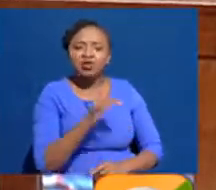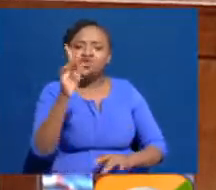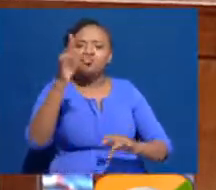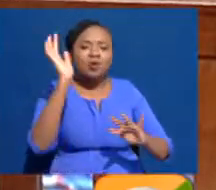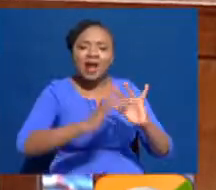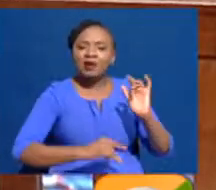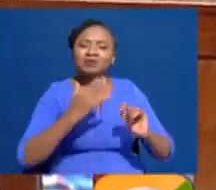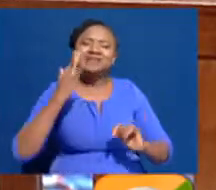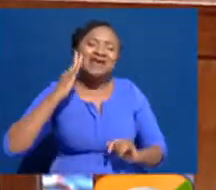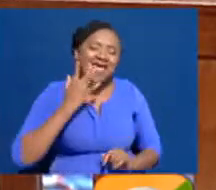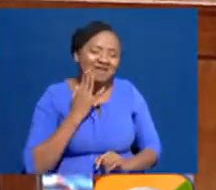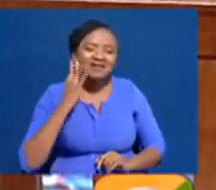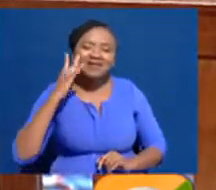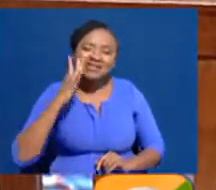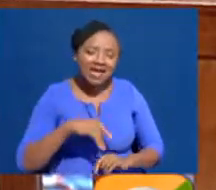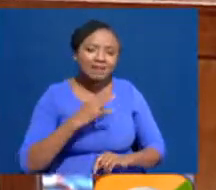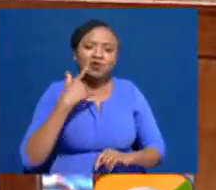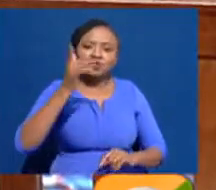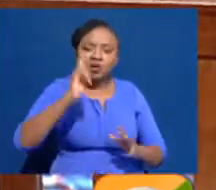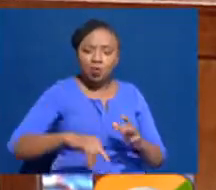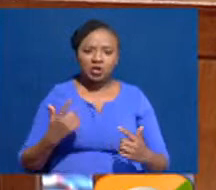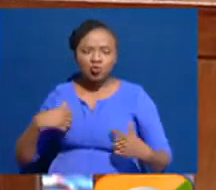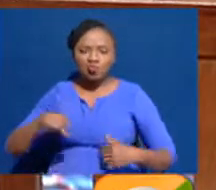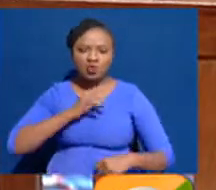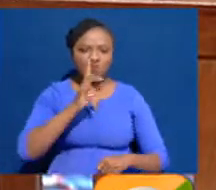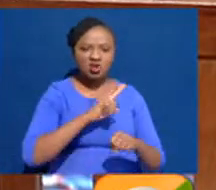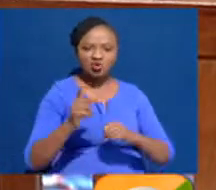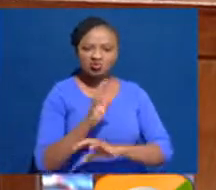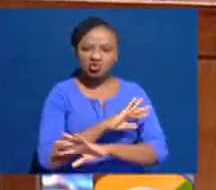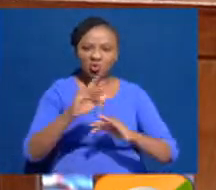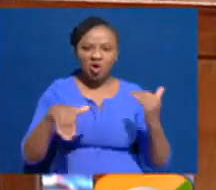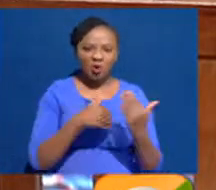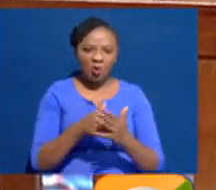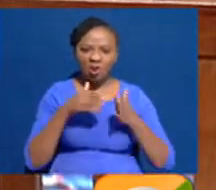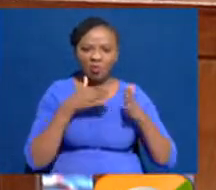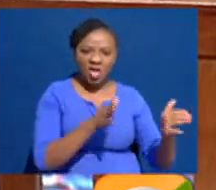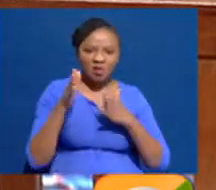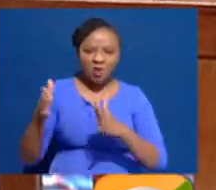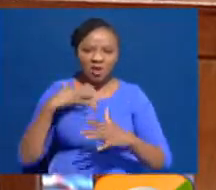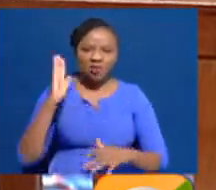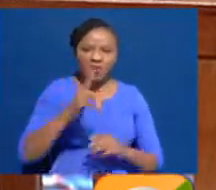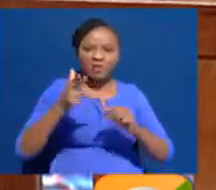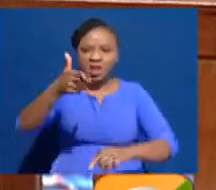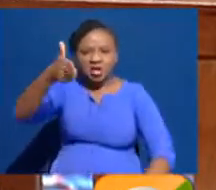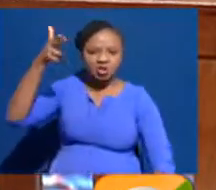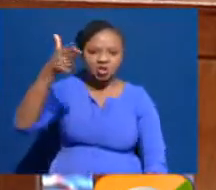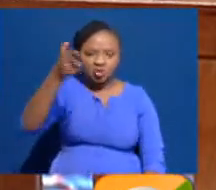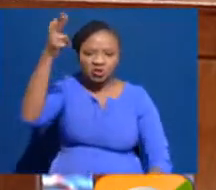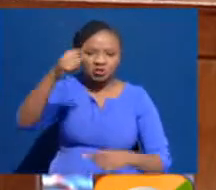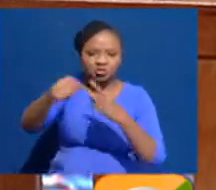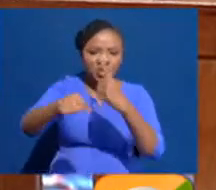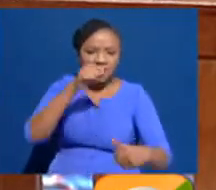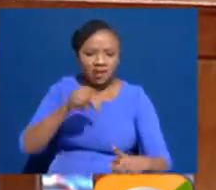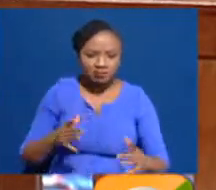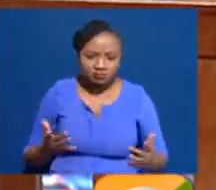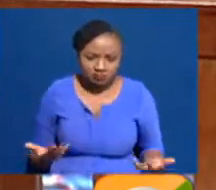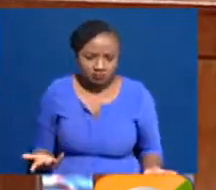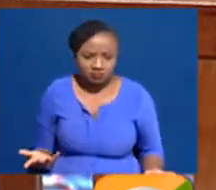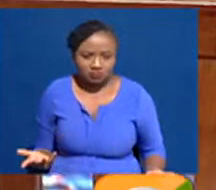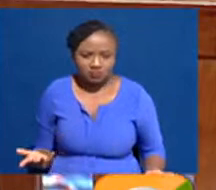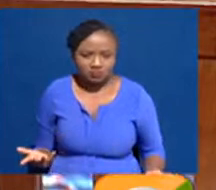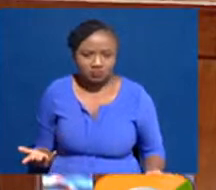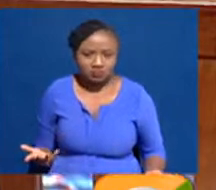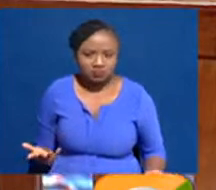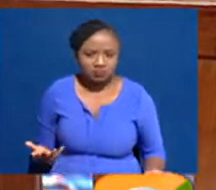kill, okay? We will use every means. Let me tell you, Jeff, I do not want to come and sit here